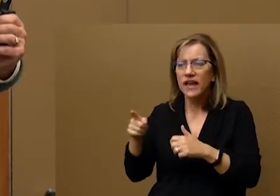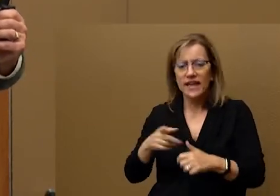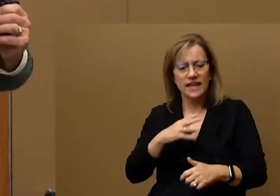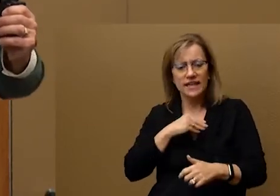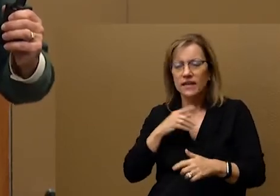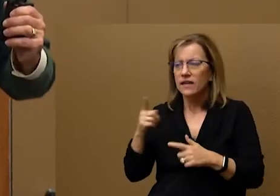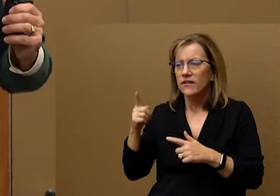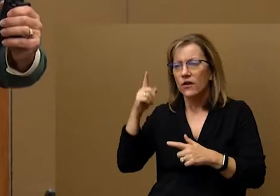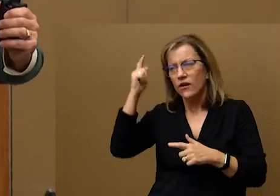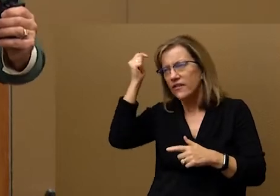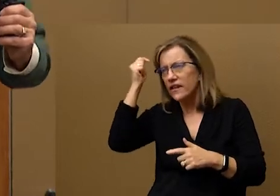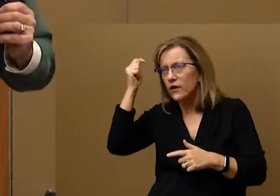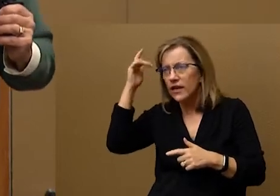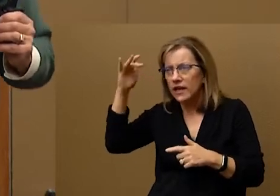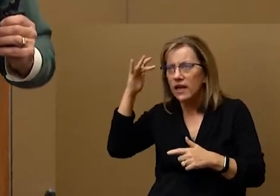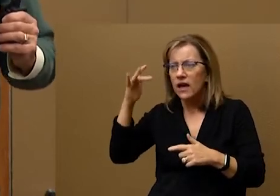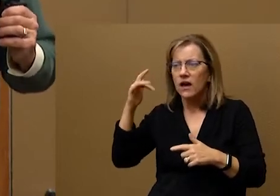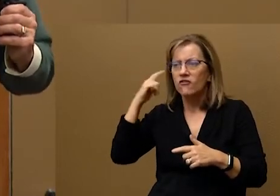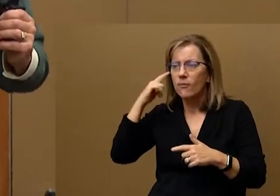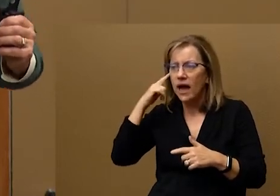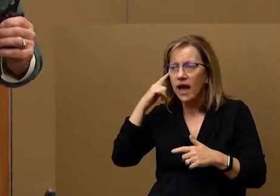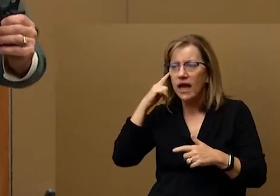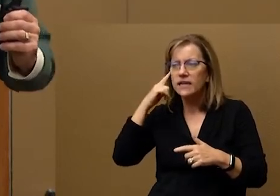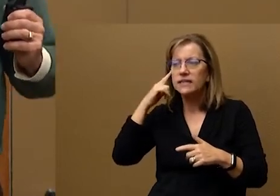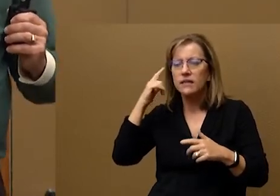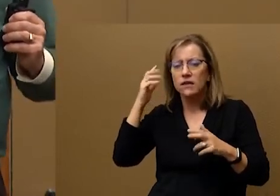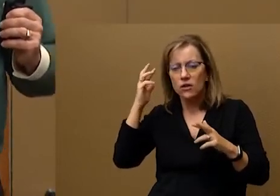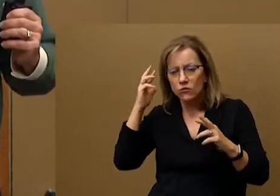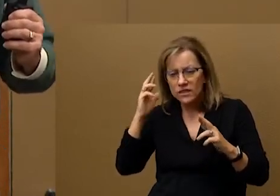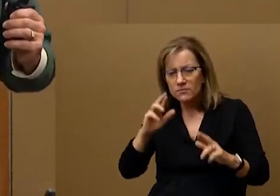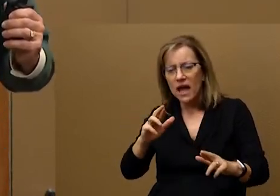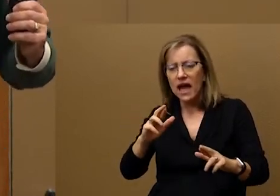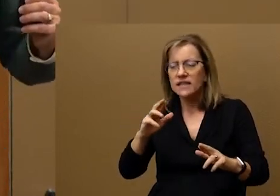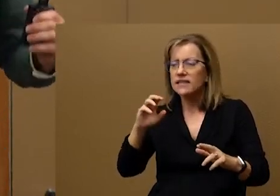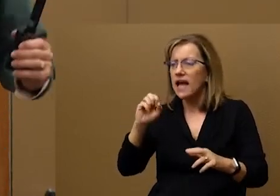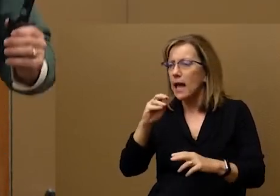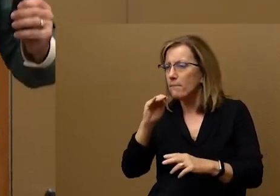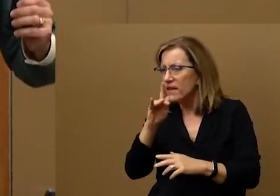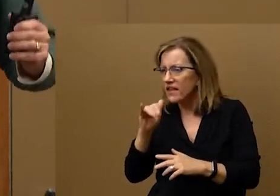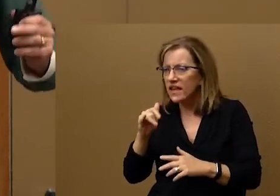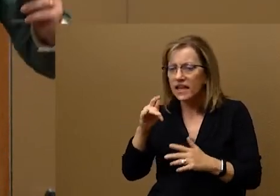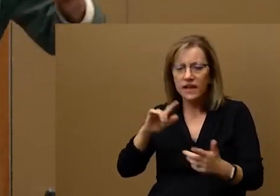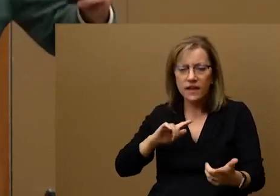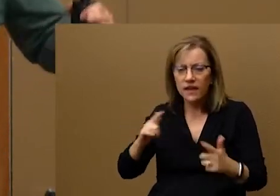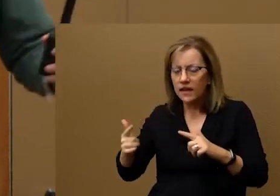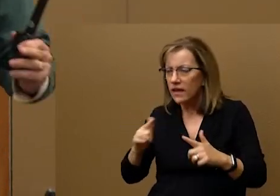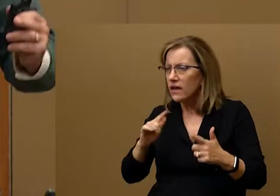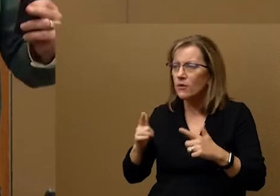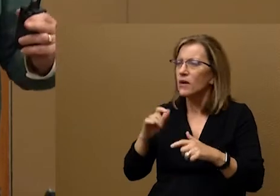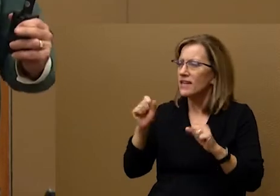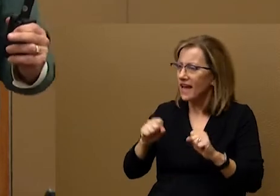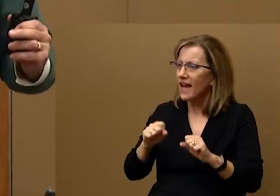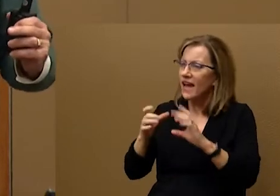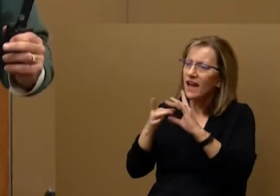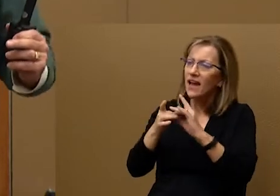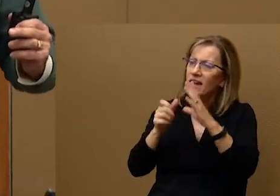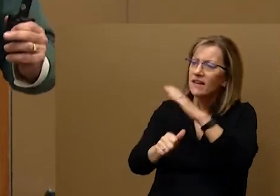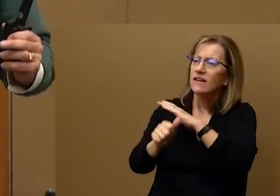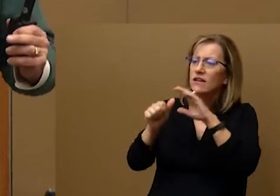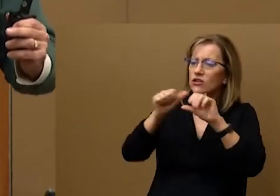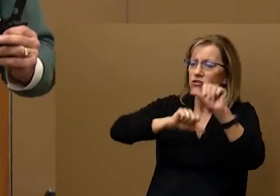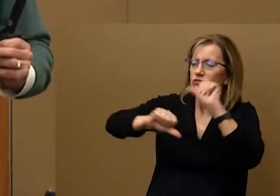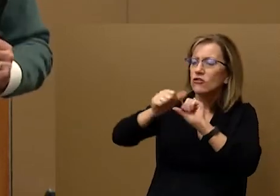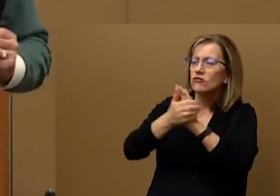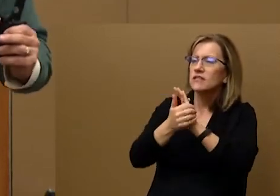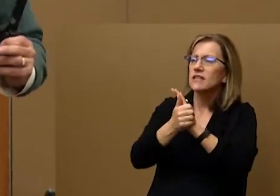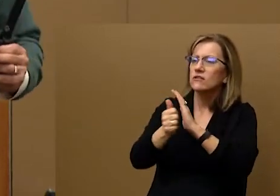other person, which is theory of mind and empathy and perspective taking. It's complex, but yes, it falls in the category of